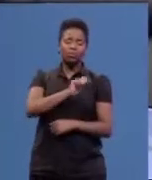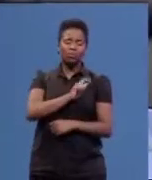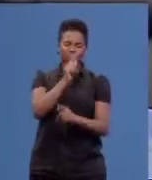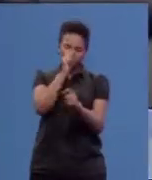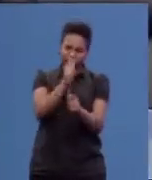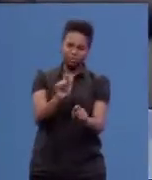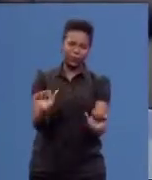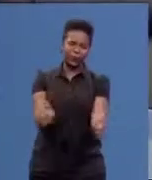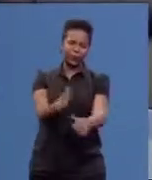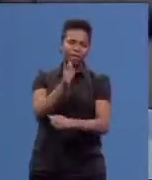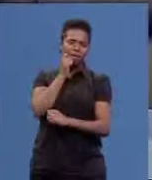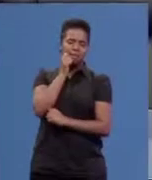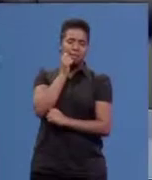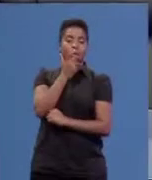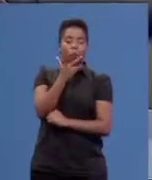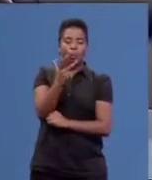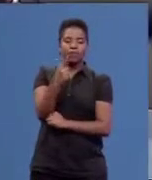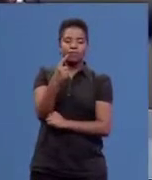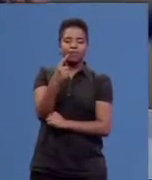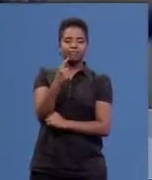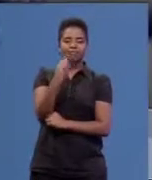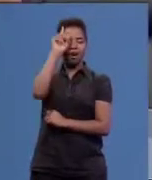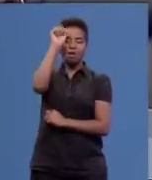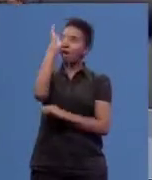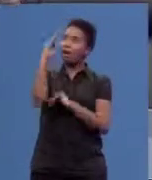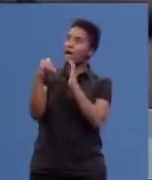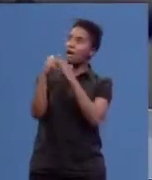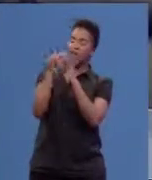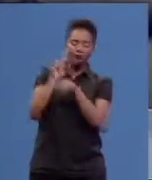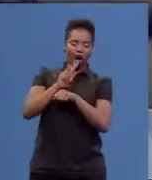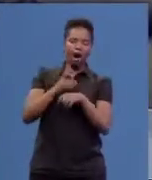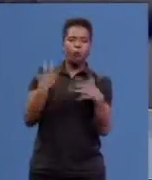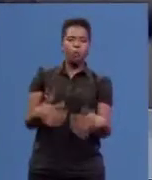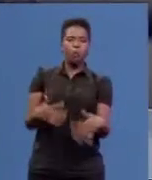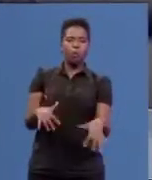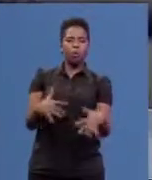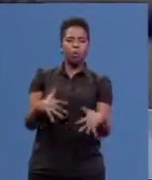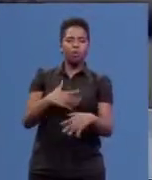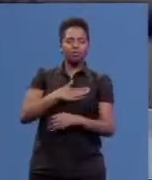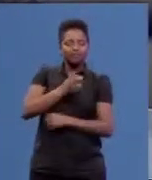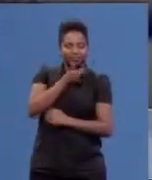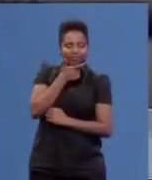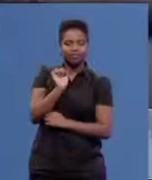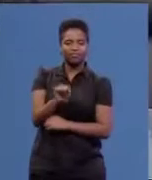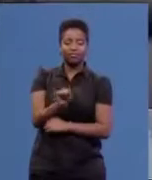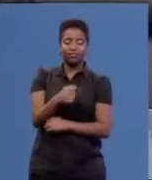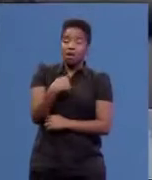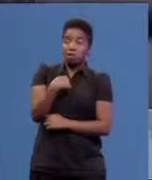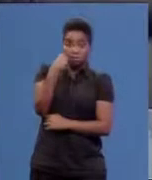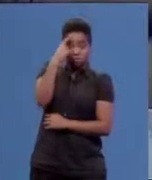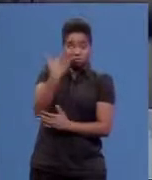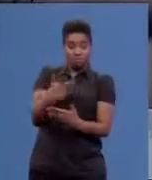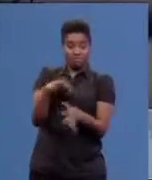do that will even be a quarter or even a fraction of what he has done? And I think the simple thing for me is to think